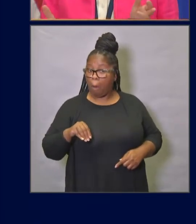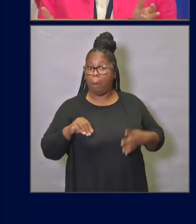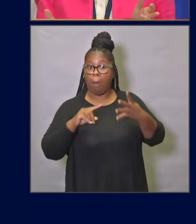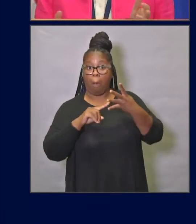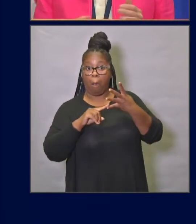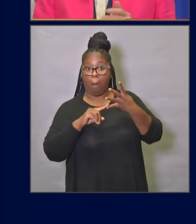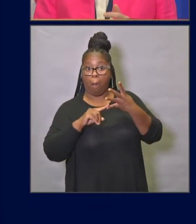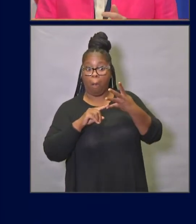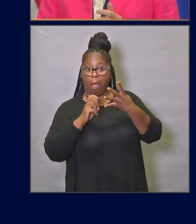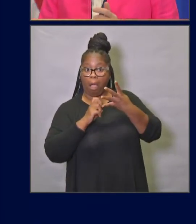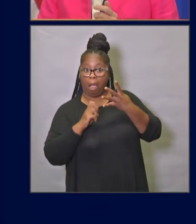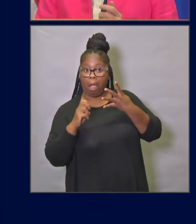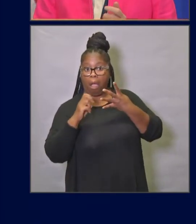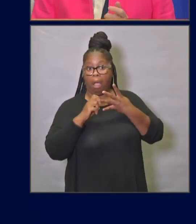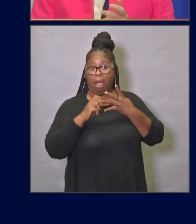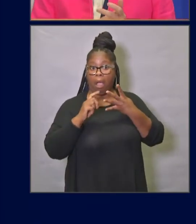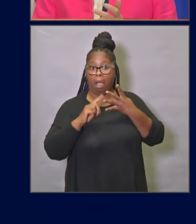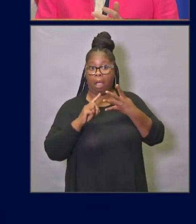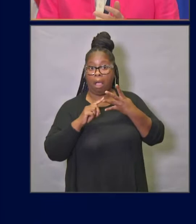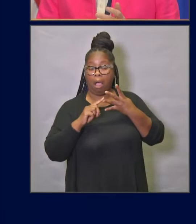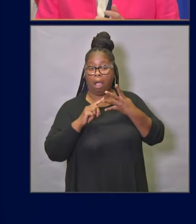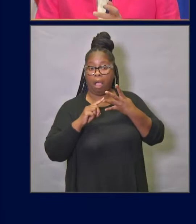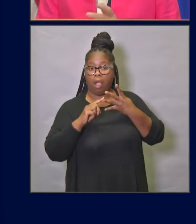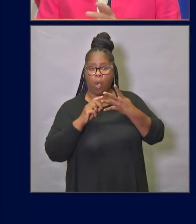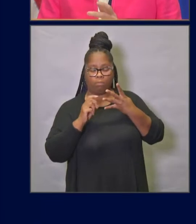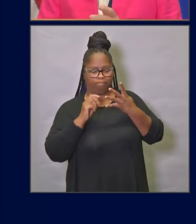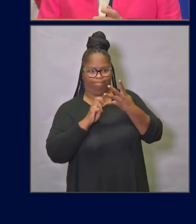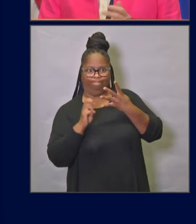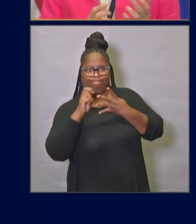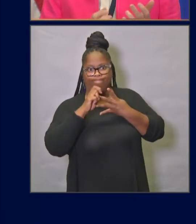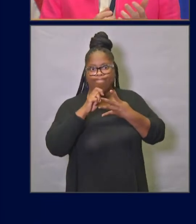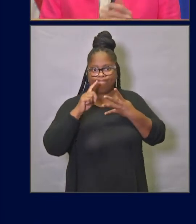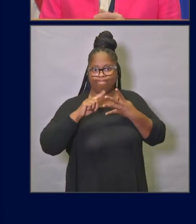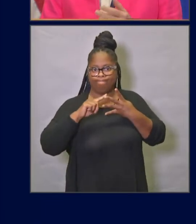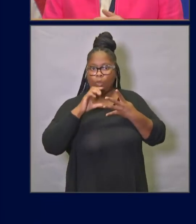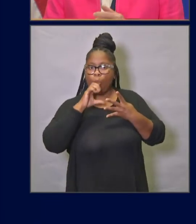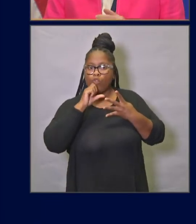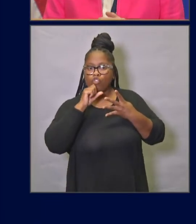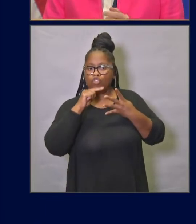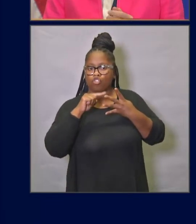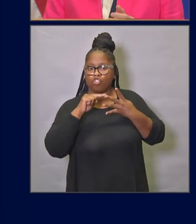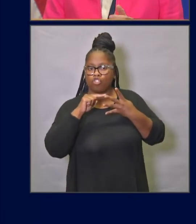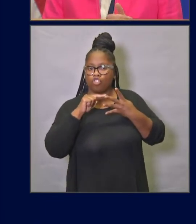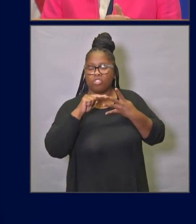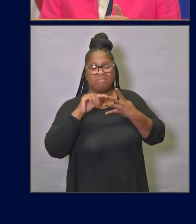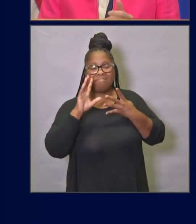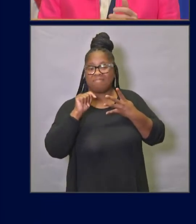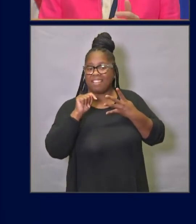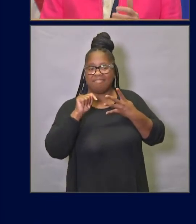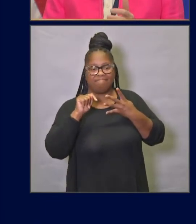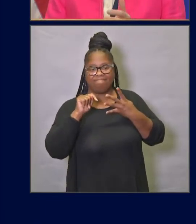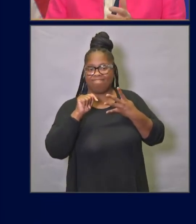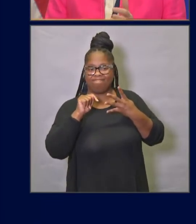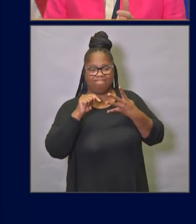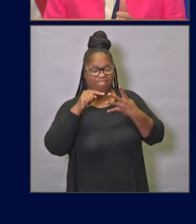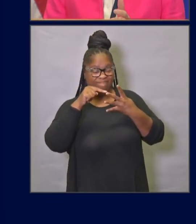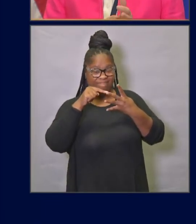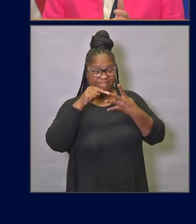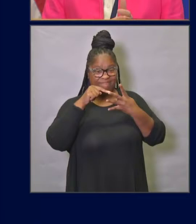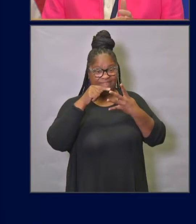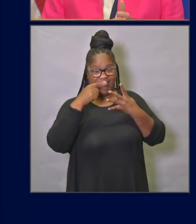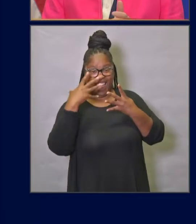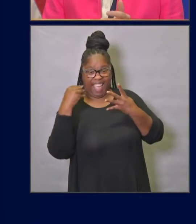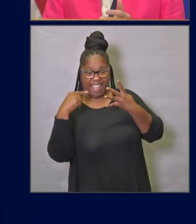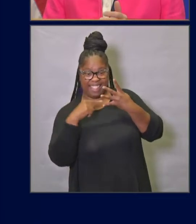Tier 3, the orange tier. But unfortunately for us, the state places counties in the most